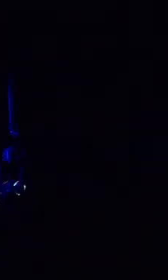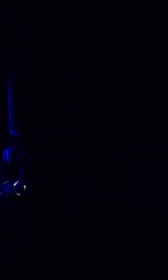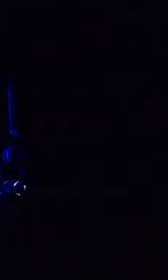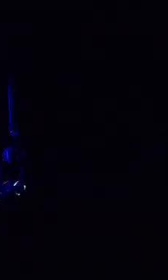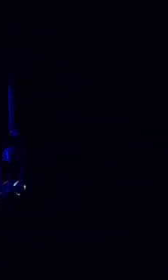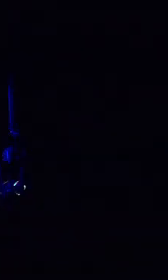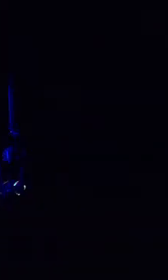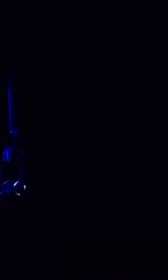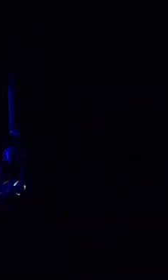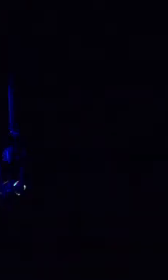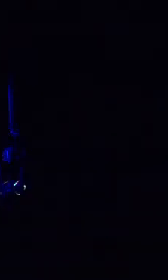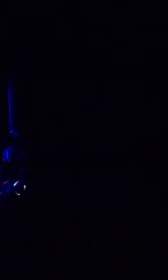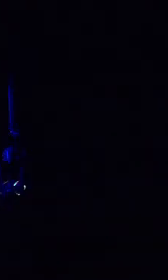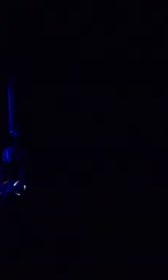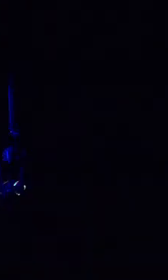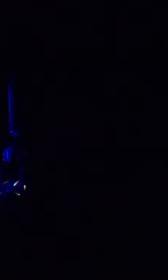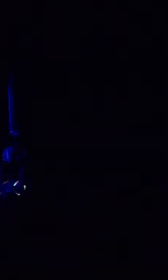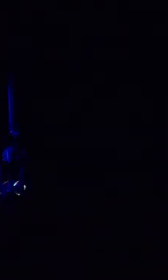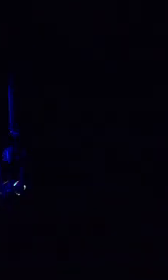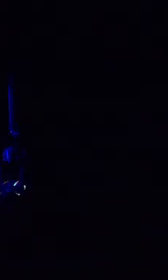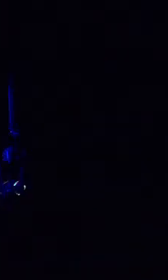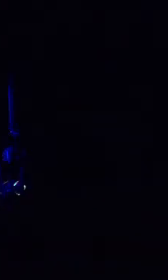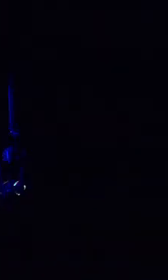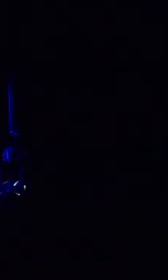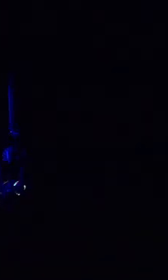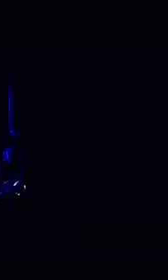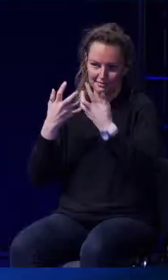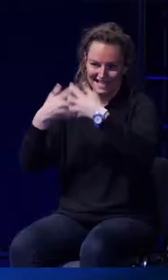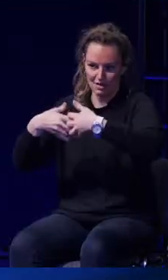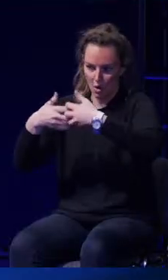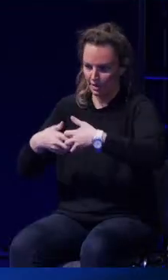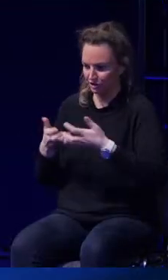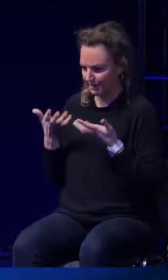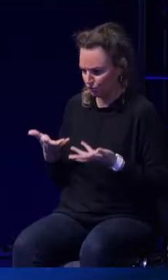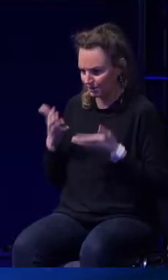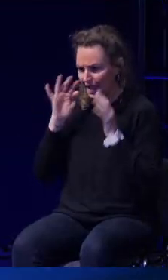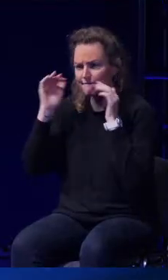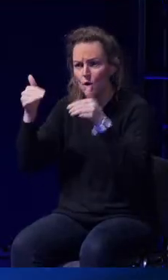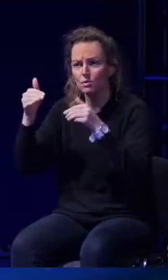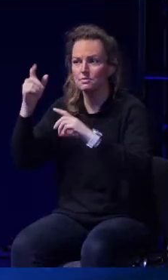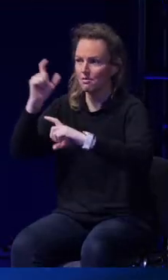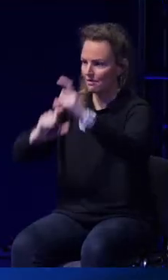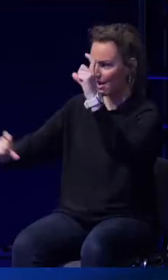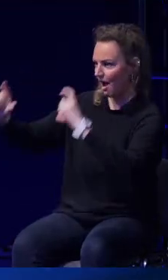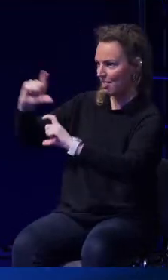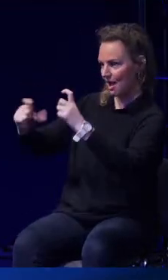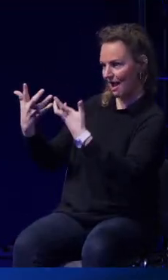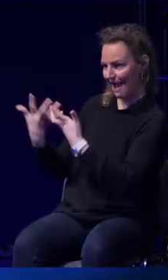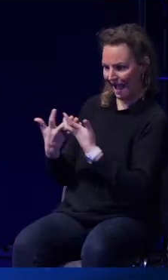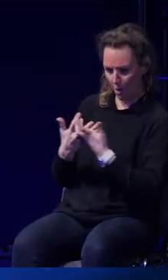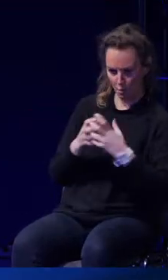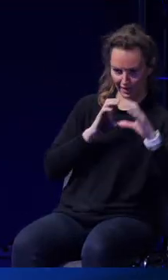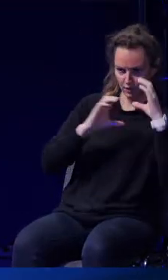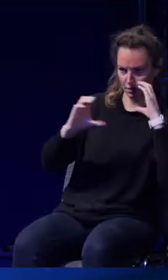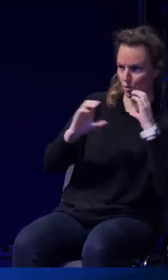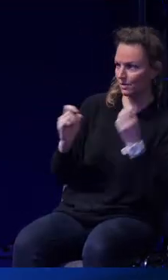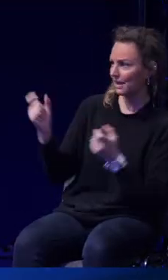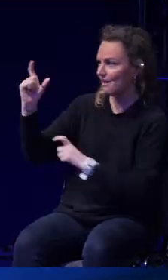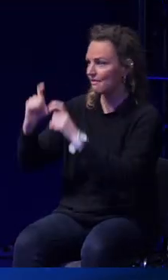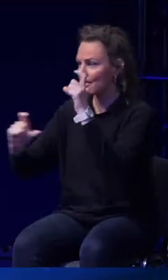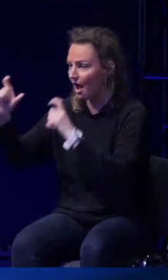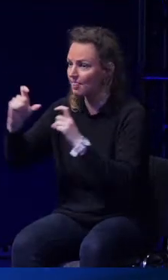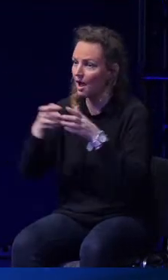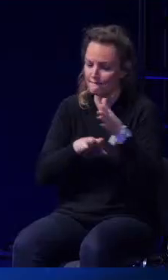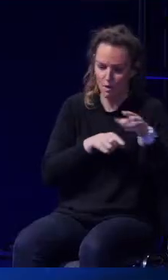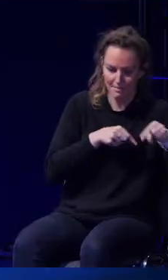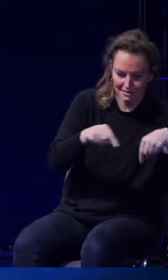technology. Today we're going to be talking about color and how we communicate color on set between from director to DP to the technicians